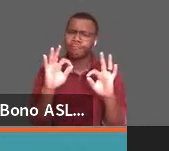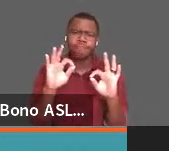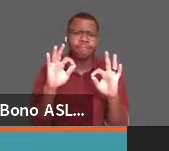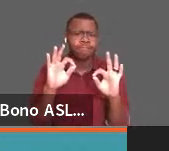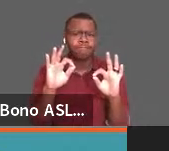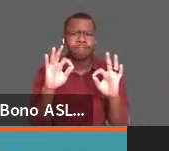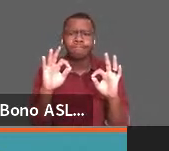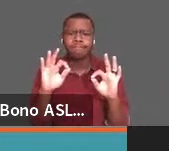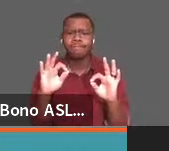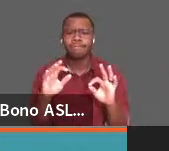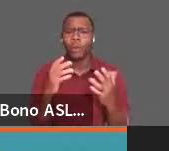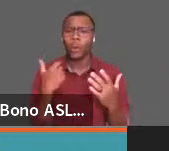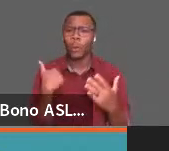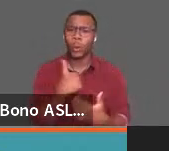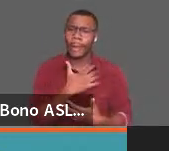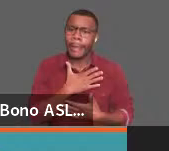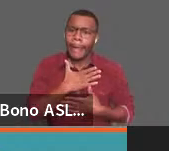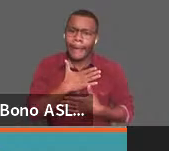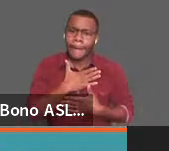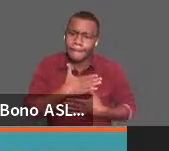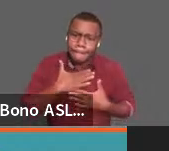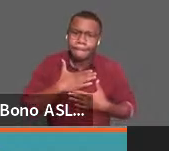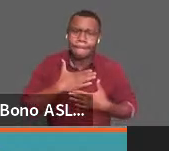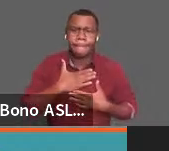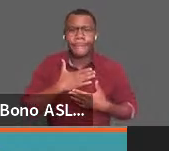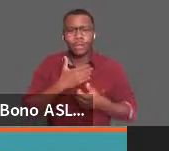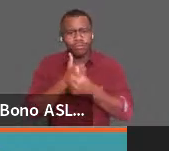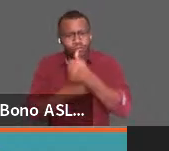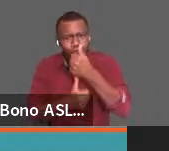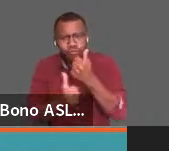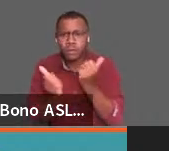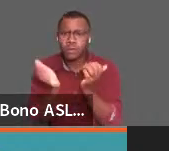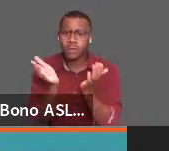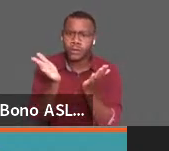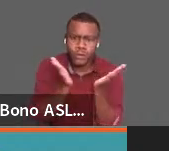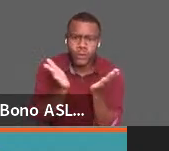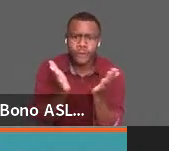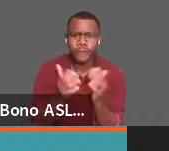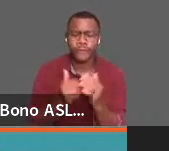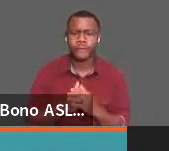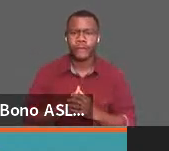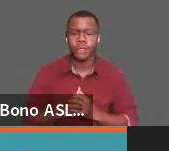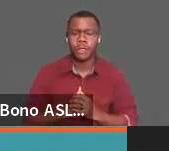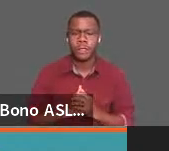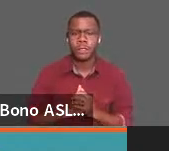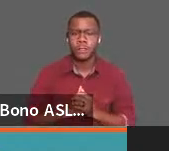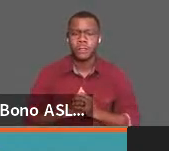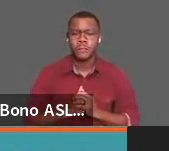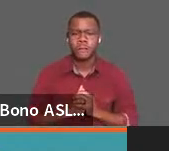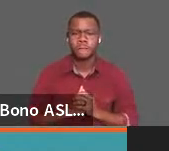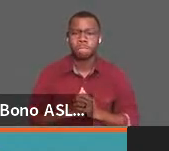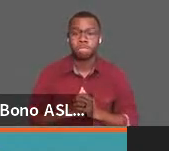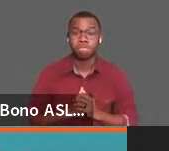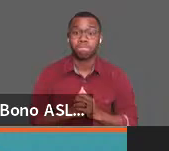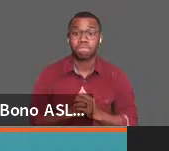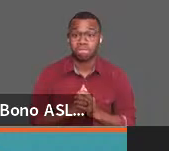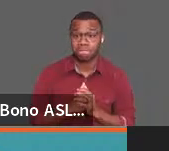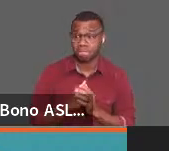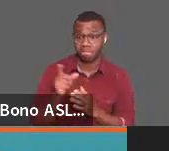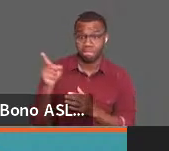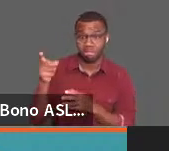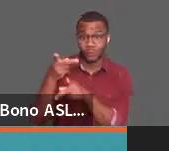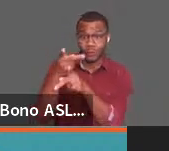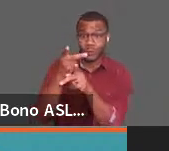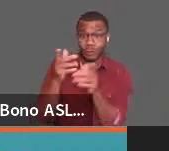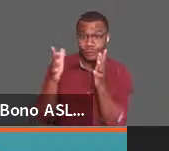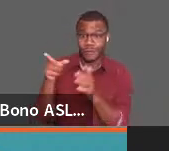And I just wanted to say again, we're looking forward to, as the supervisor said, we are looking